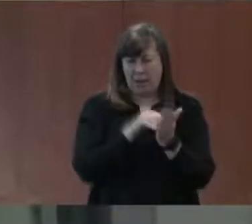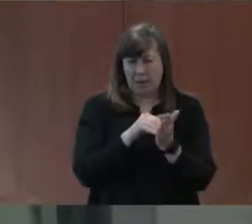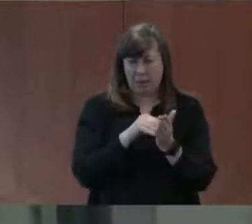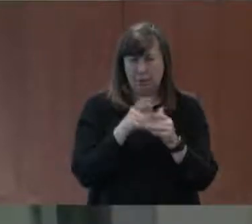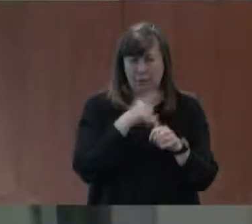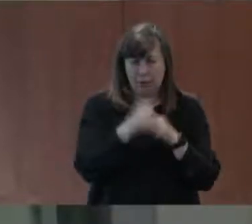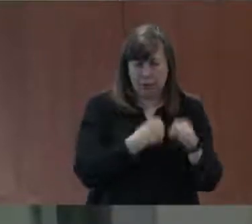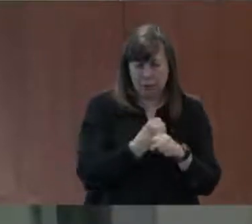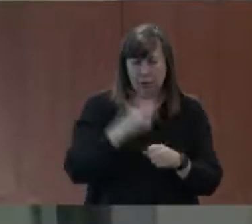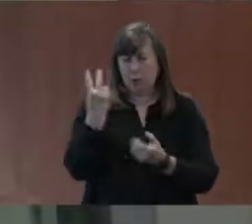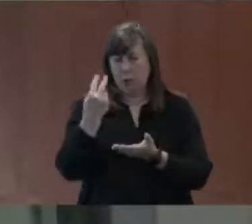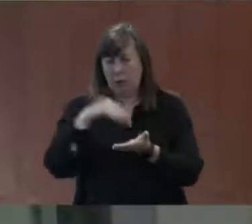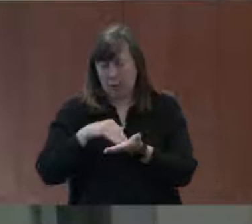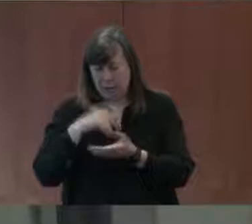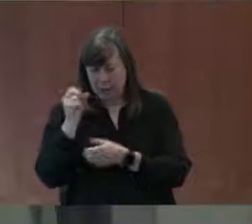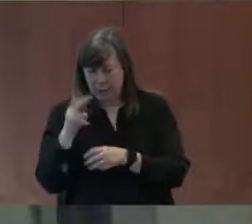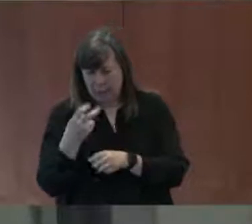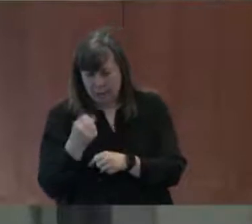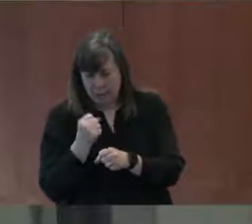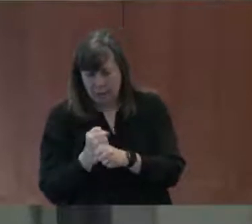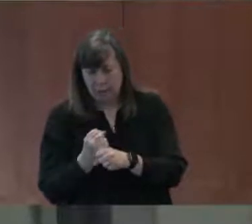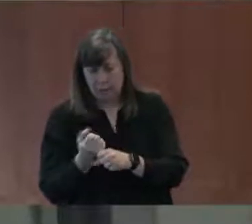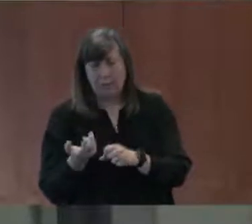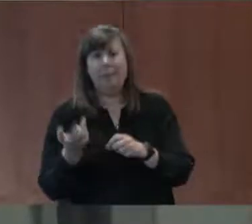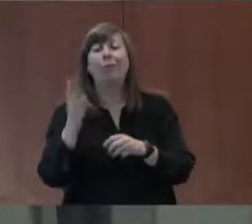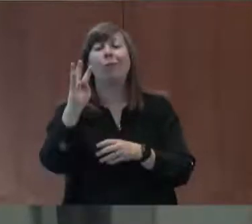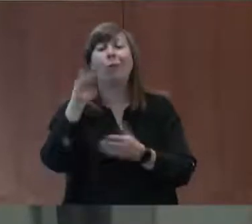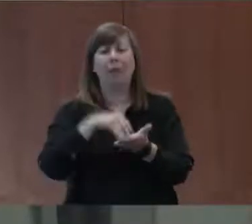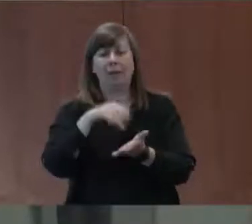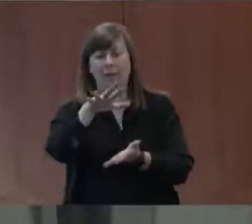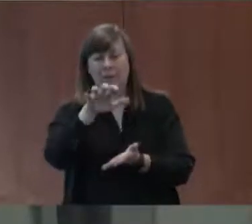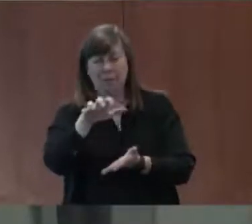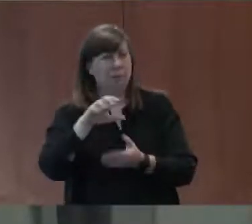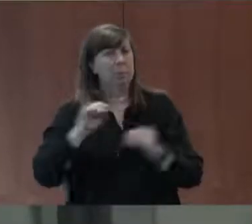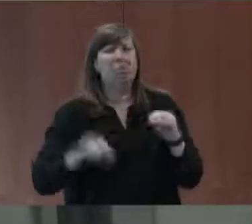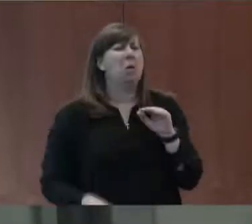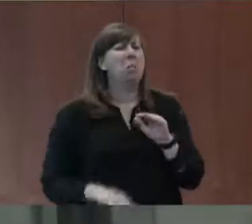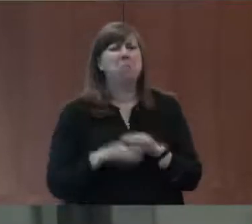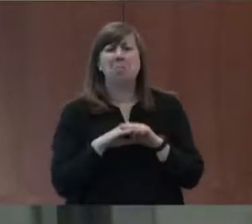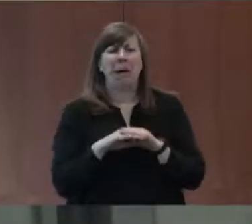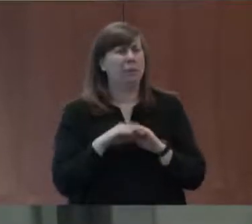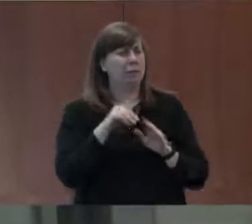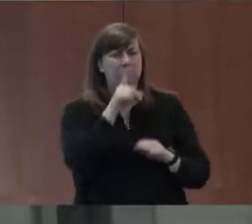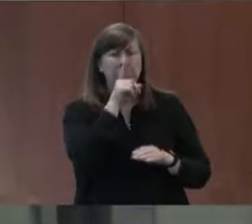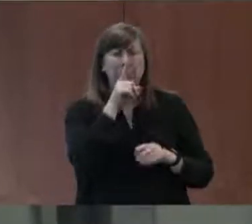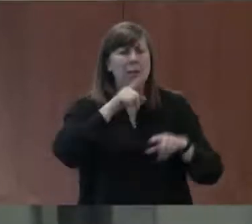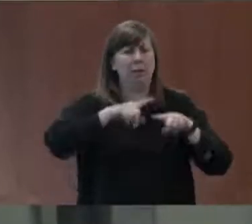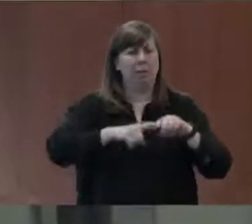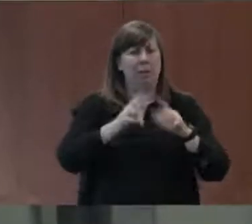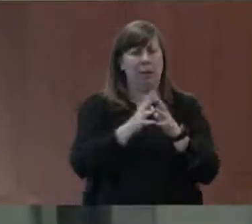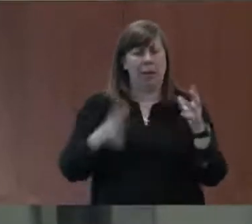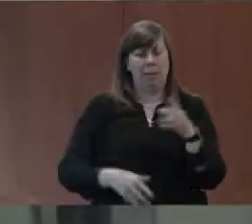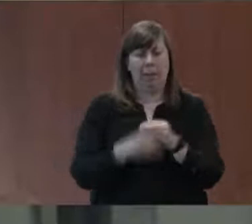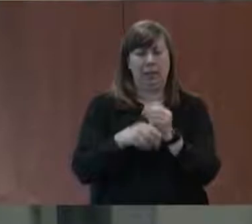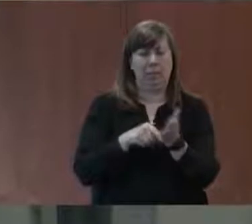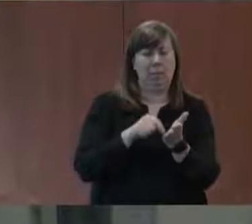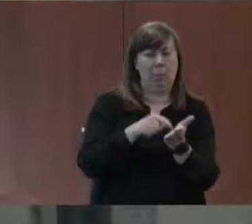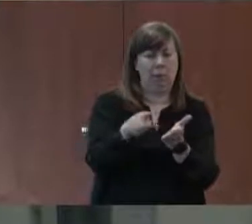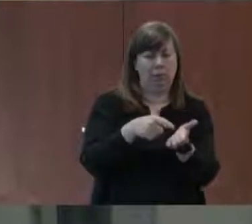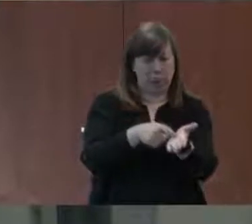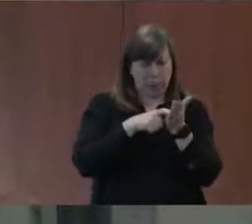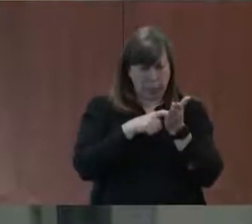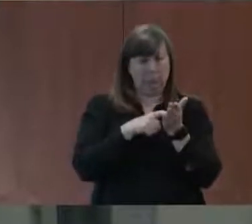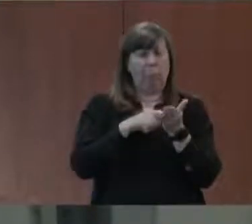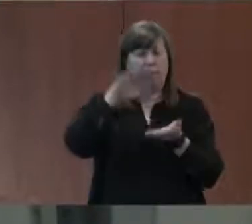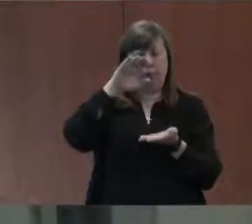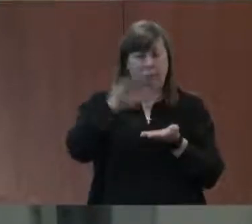year, $2,000 the second year, and then increases to $4,500. There is no maximum amount, though. Depends on how much additional pay it takes to ensure that